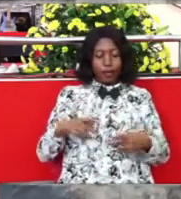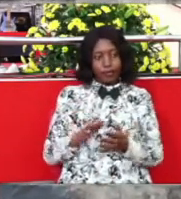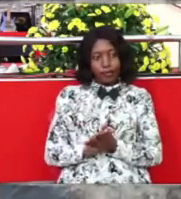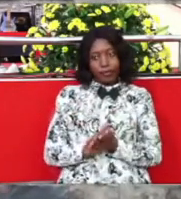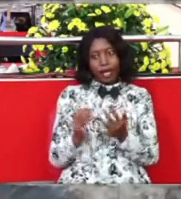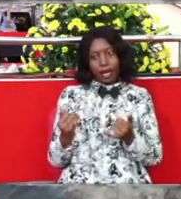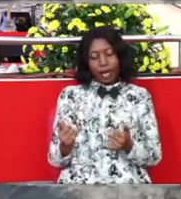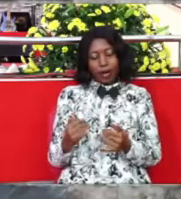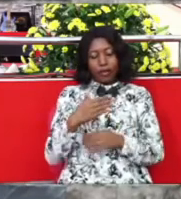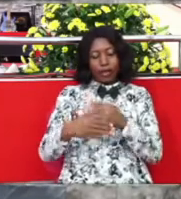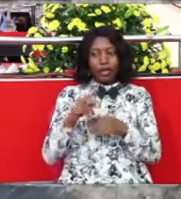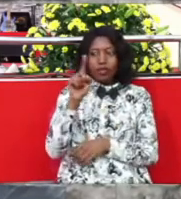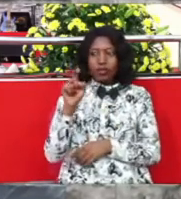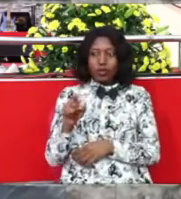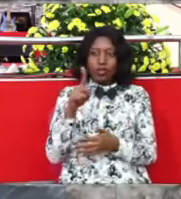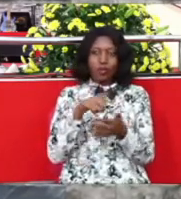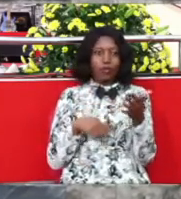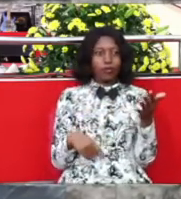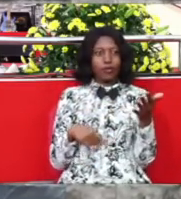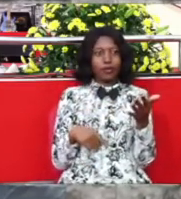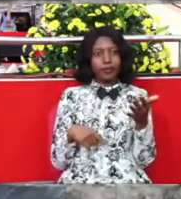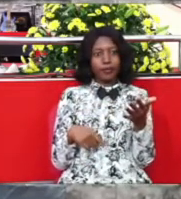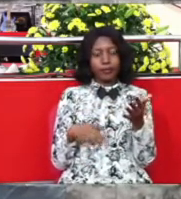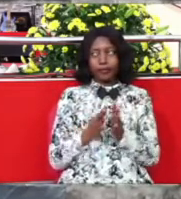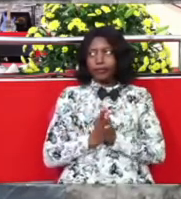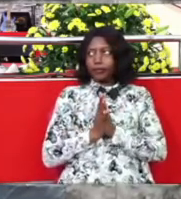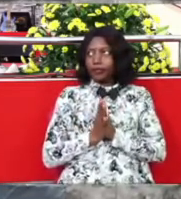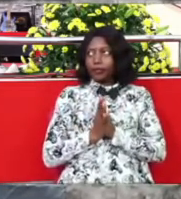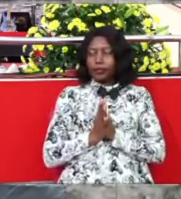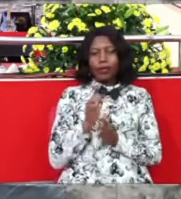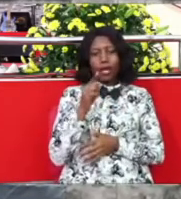is, wali nitakalouliza linalofuatia ni,